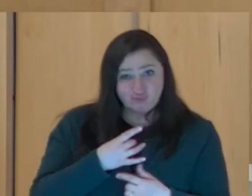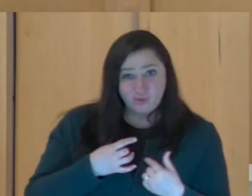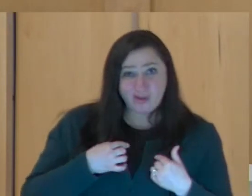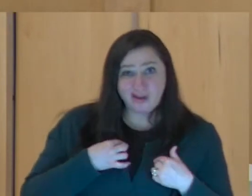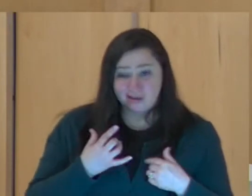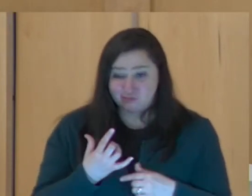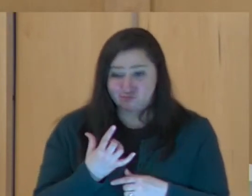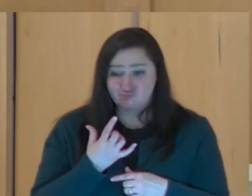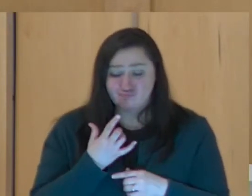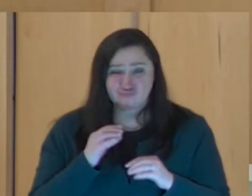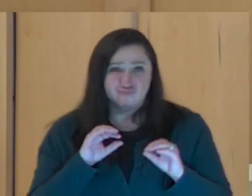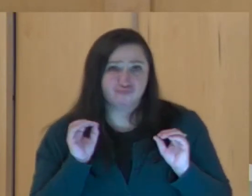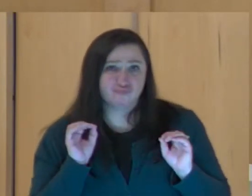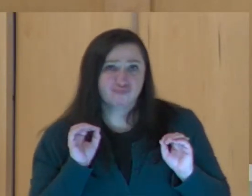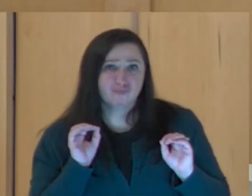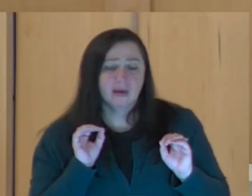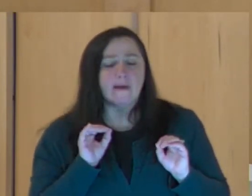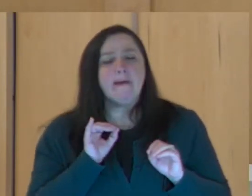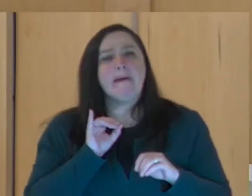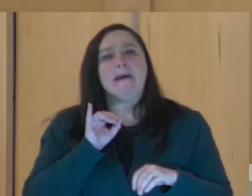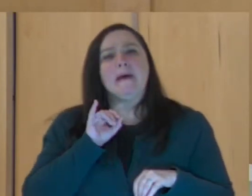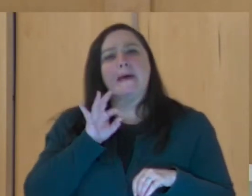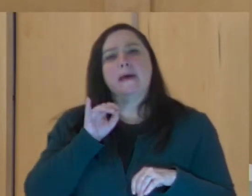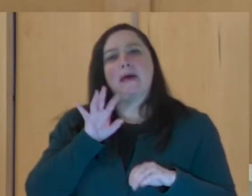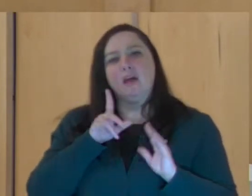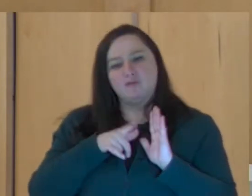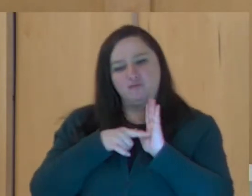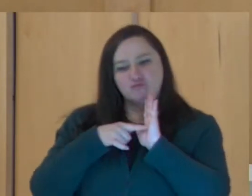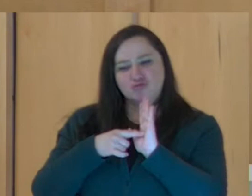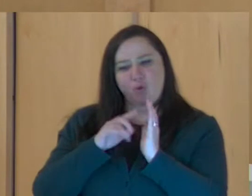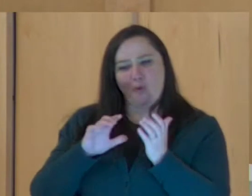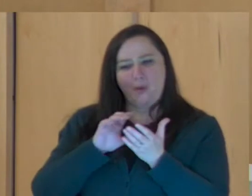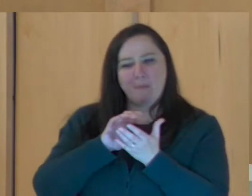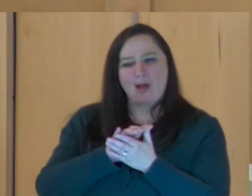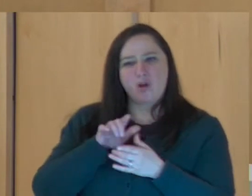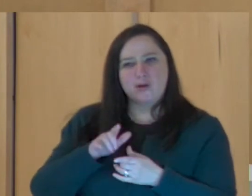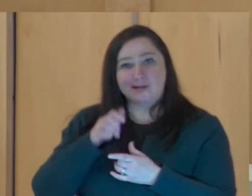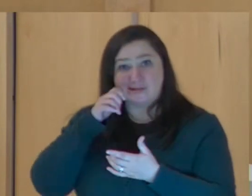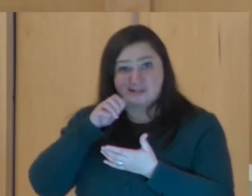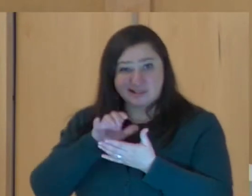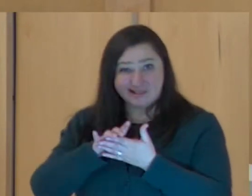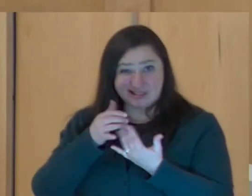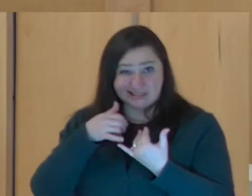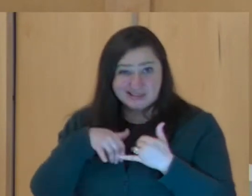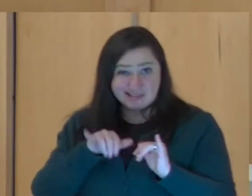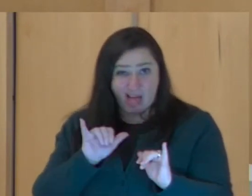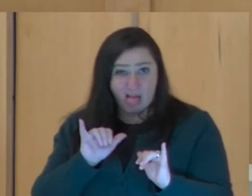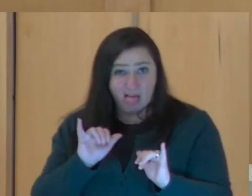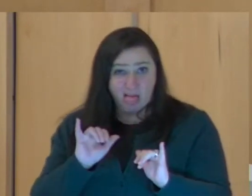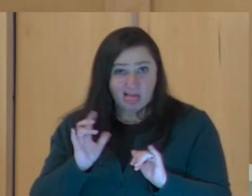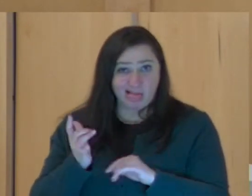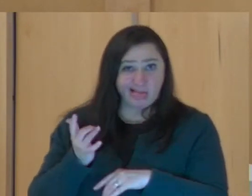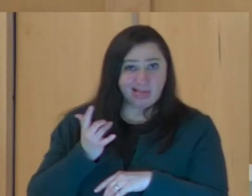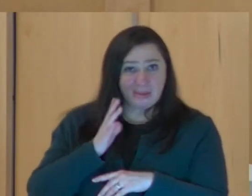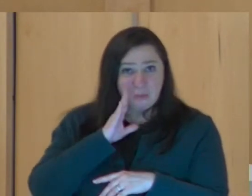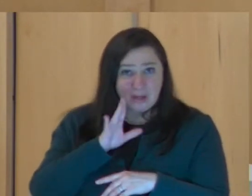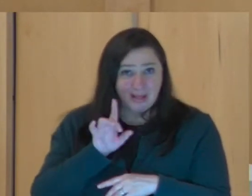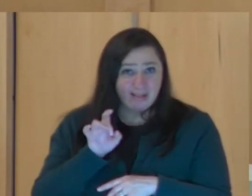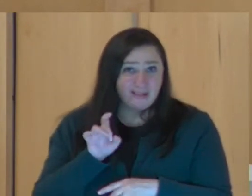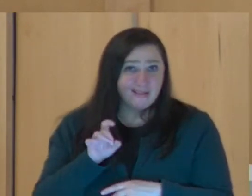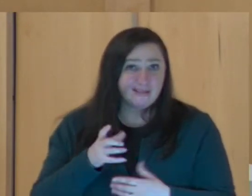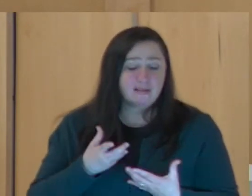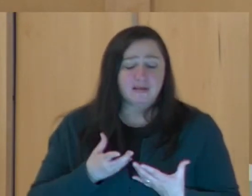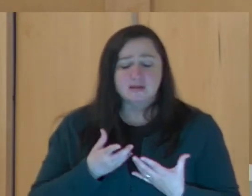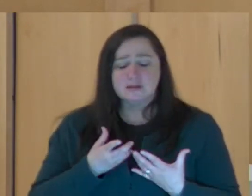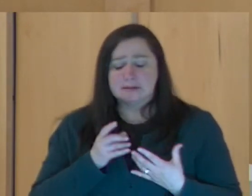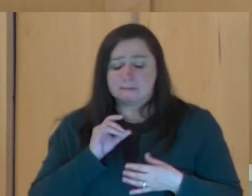If I really would show who I am in my marriage, would my spouse even want to be with me anymore?